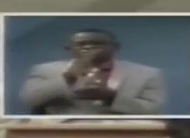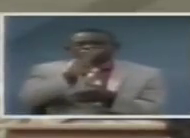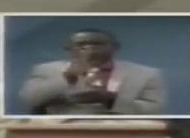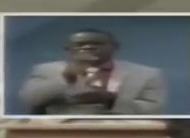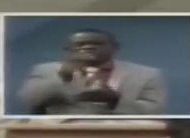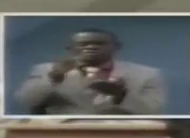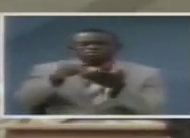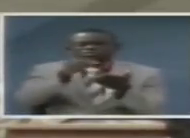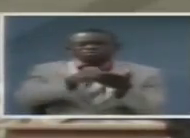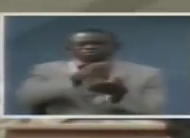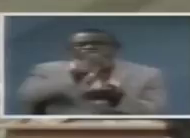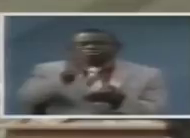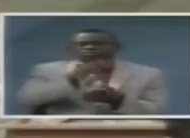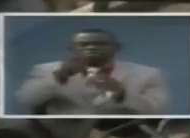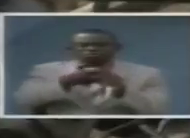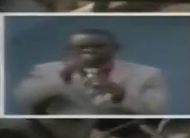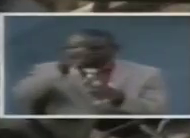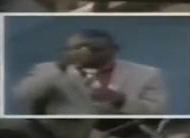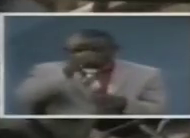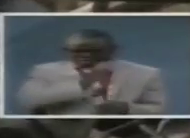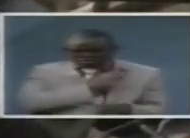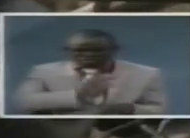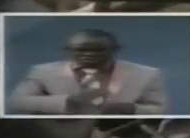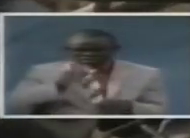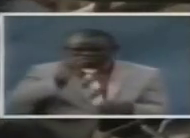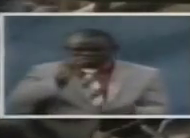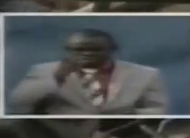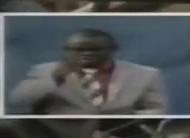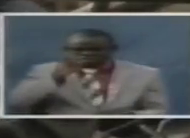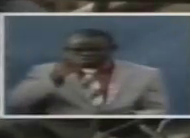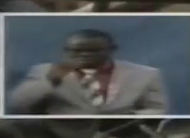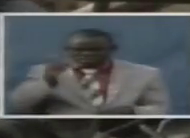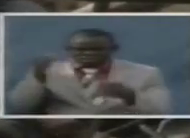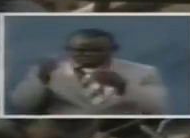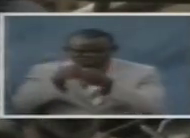India that will be used for agriculture mechanization.